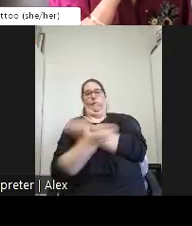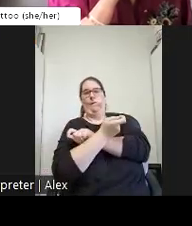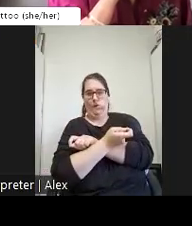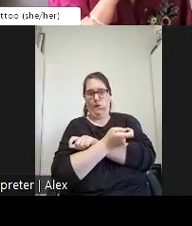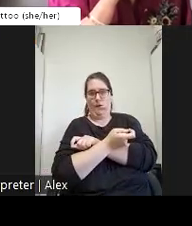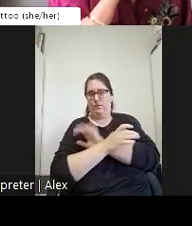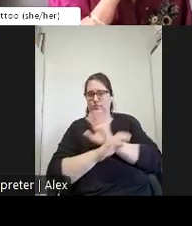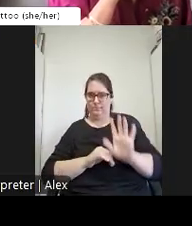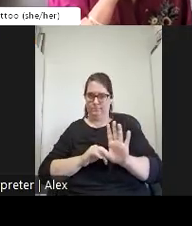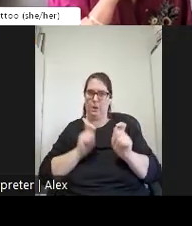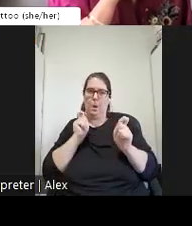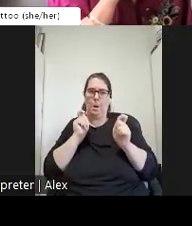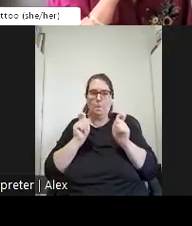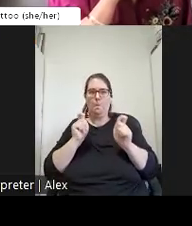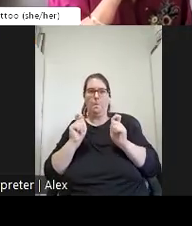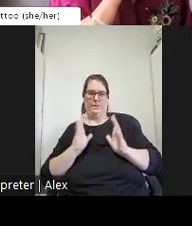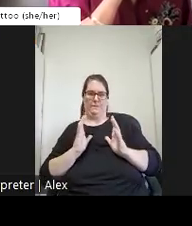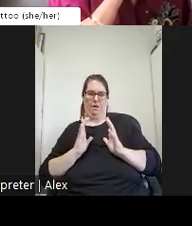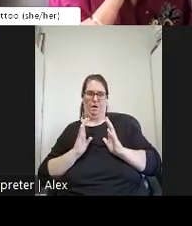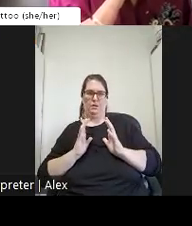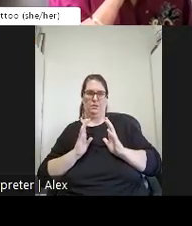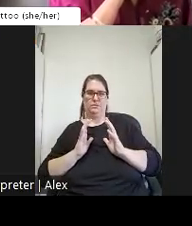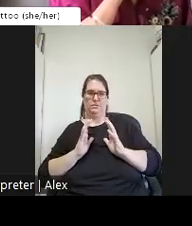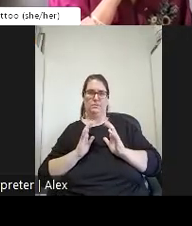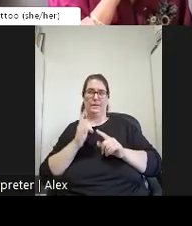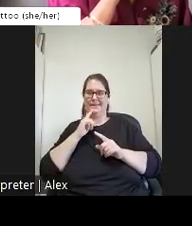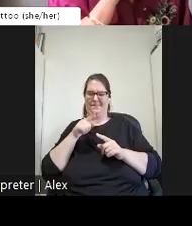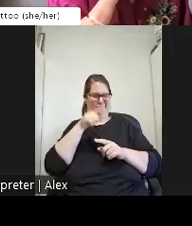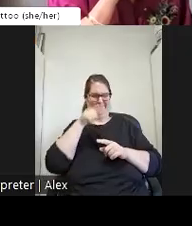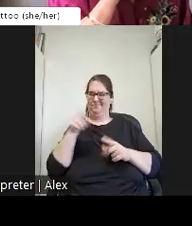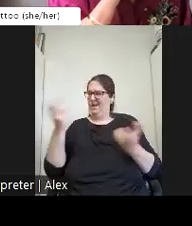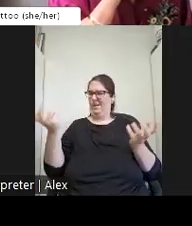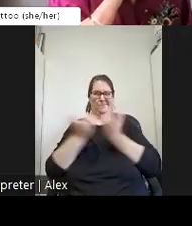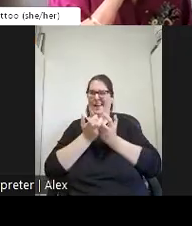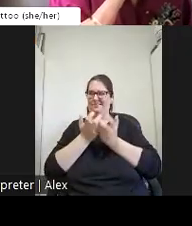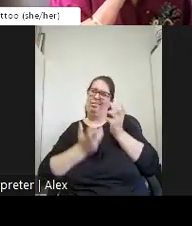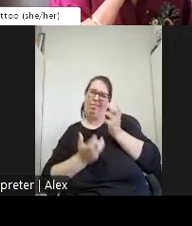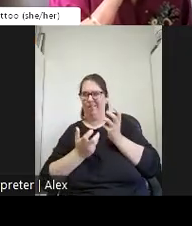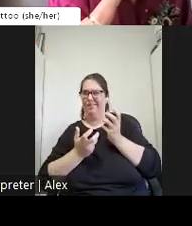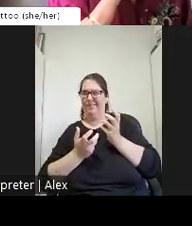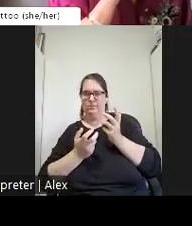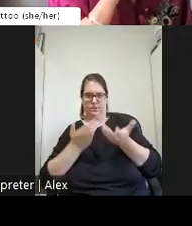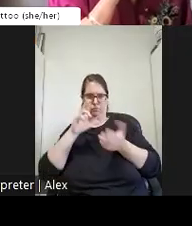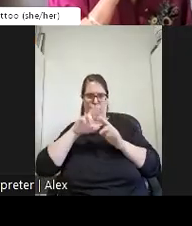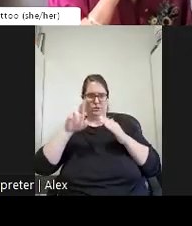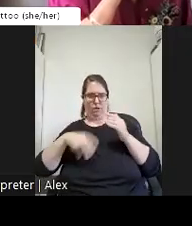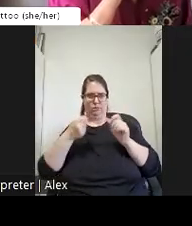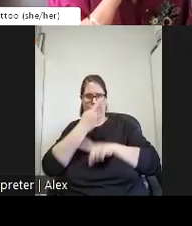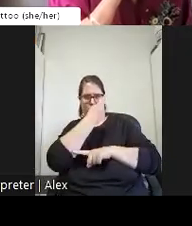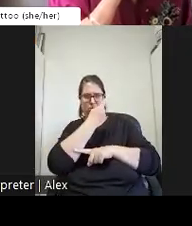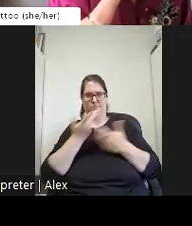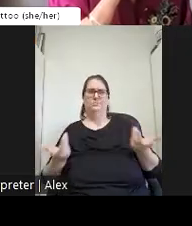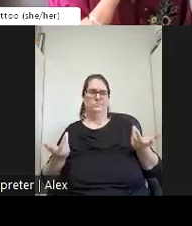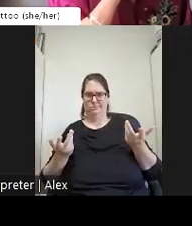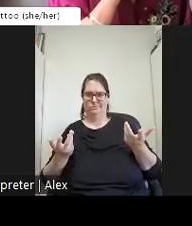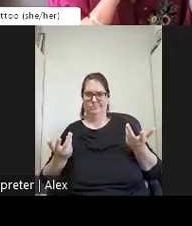remain relevant, because then the results that it is supposed to produce for you, it won't